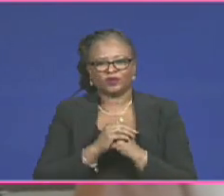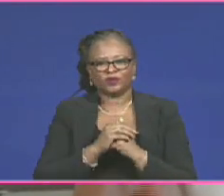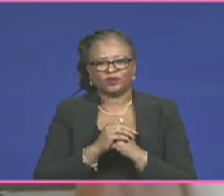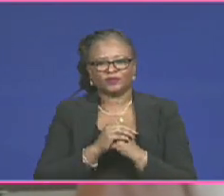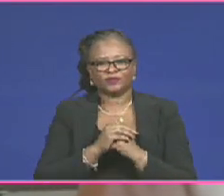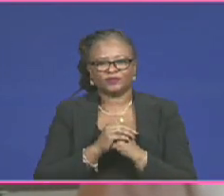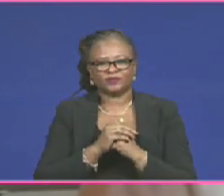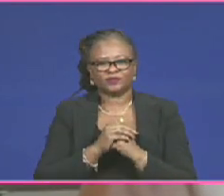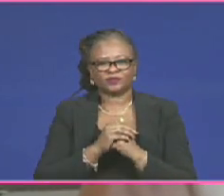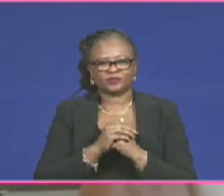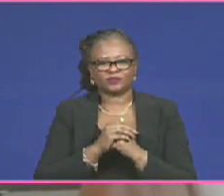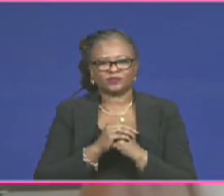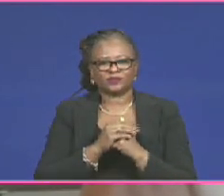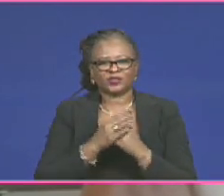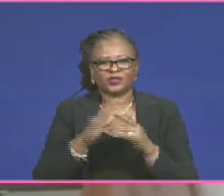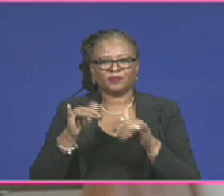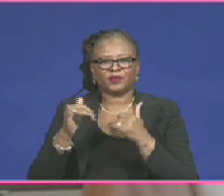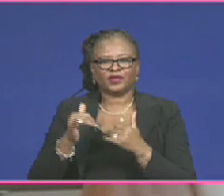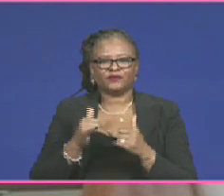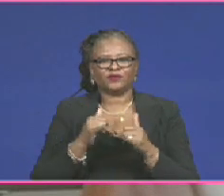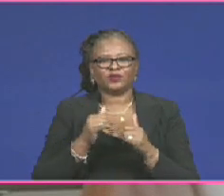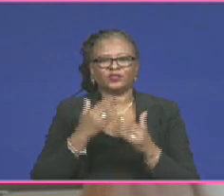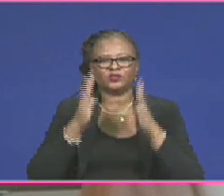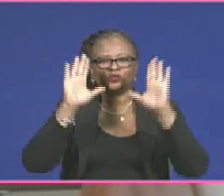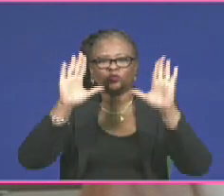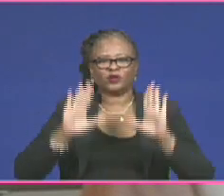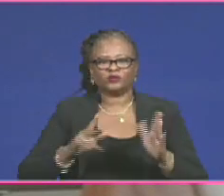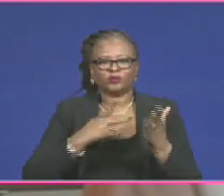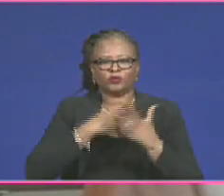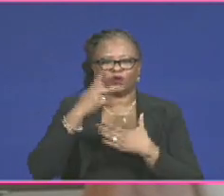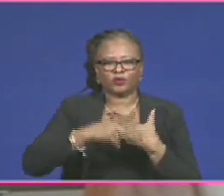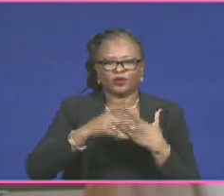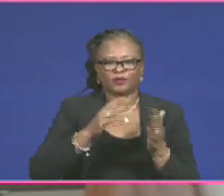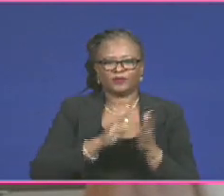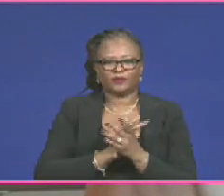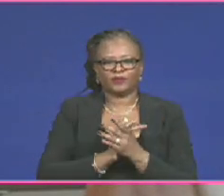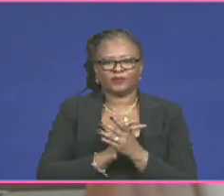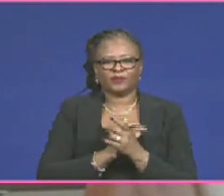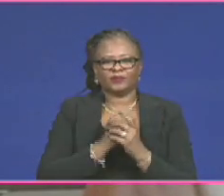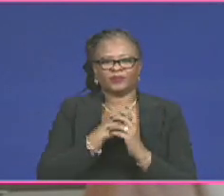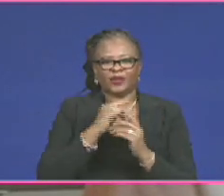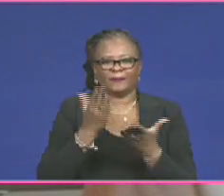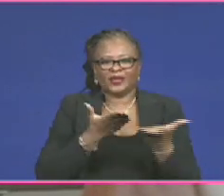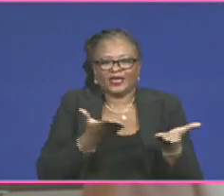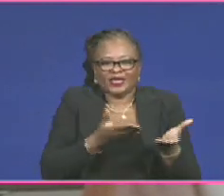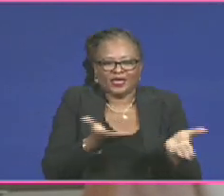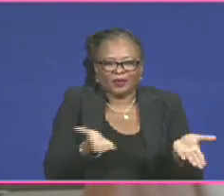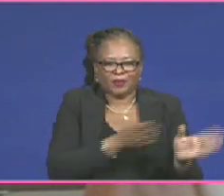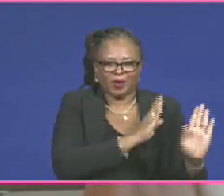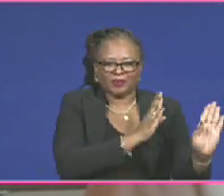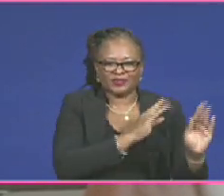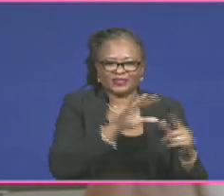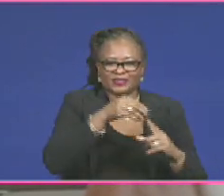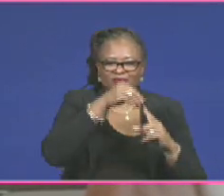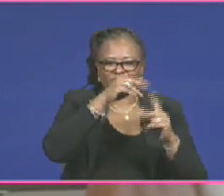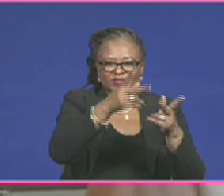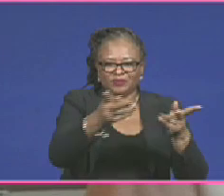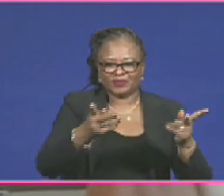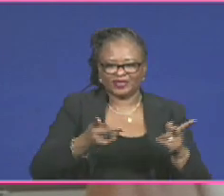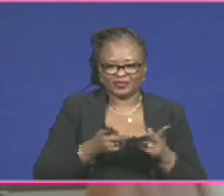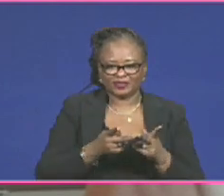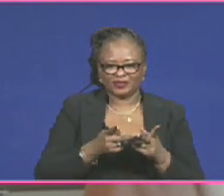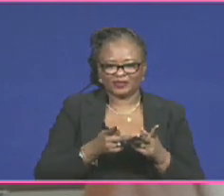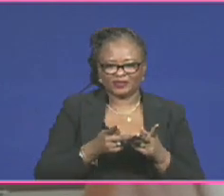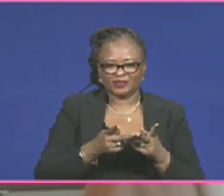tournament and being able to play against great programs like the coaches have here and everyone else in this tournament. And being in the Bahamas is a special place. I was